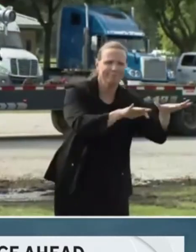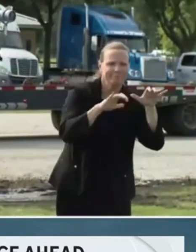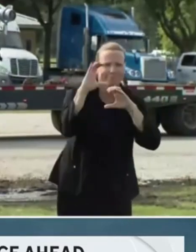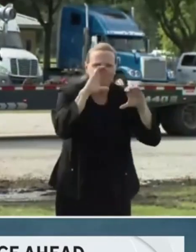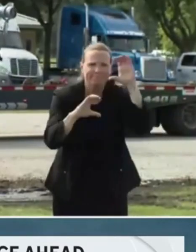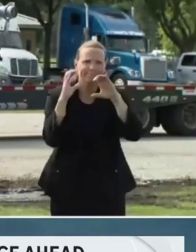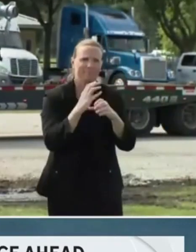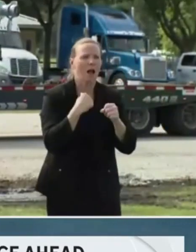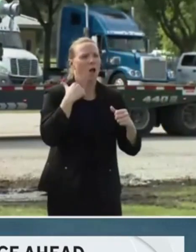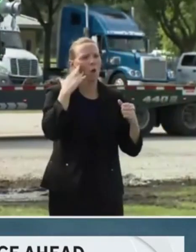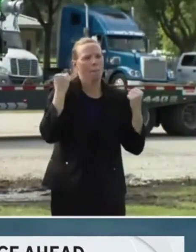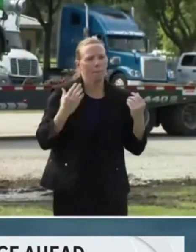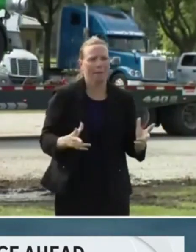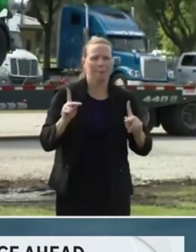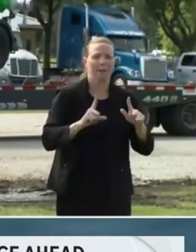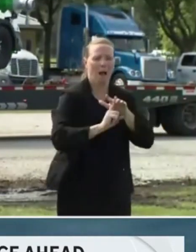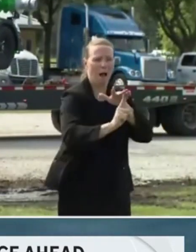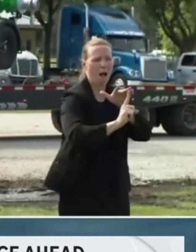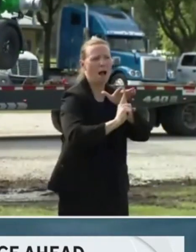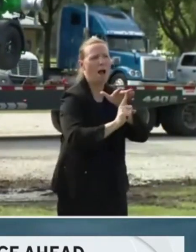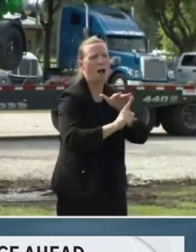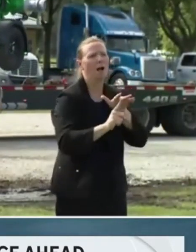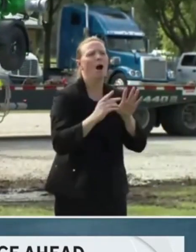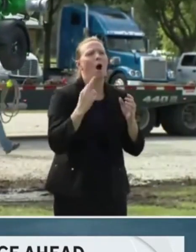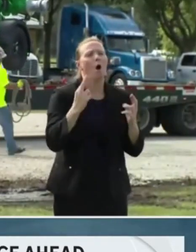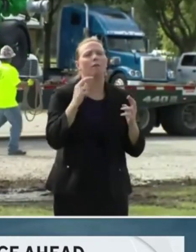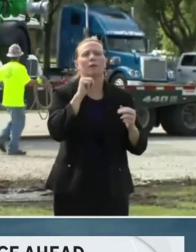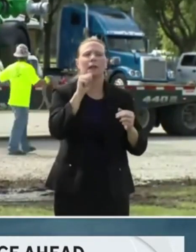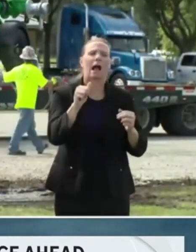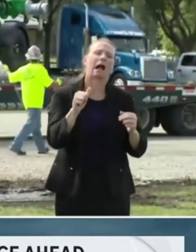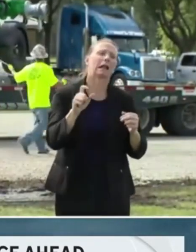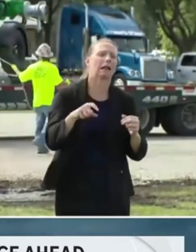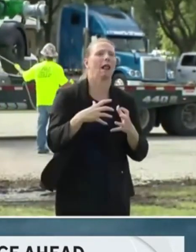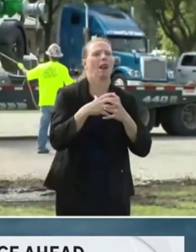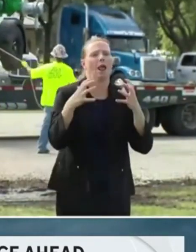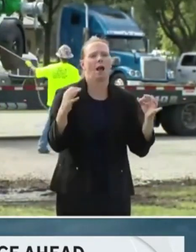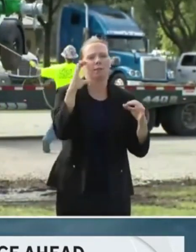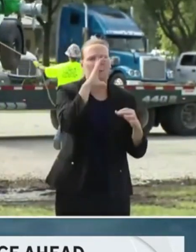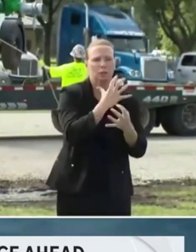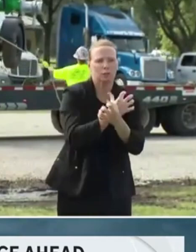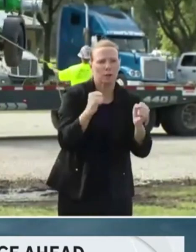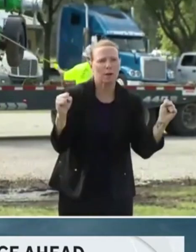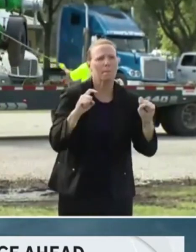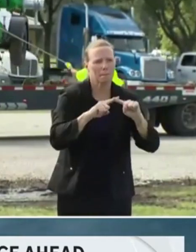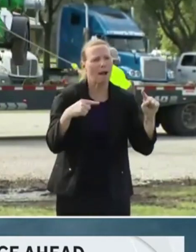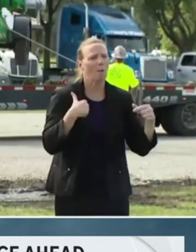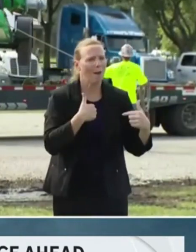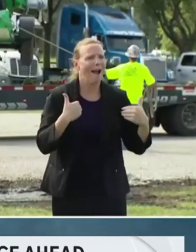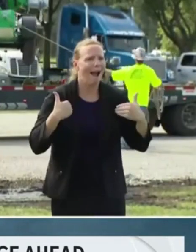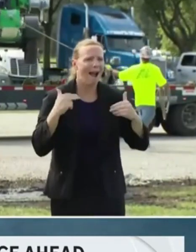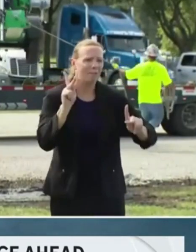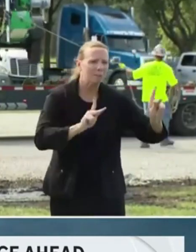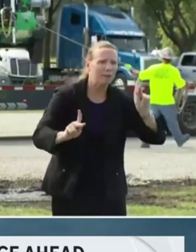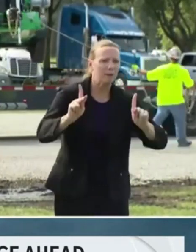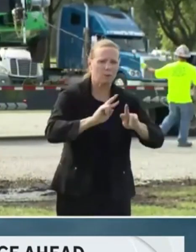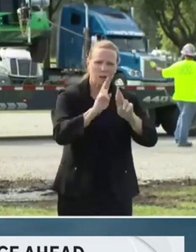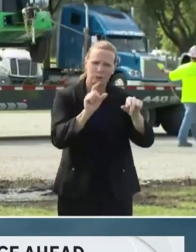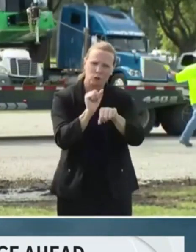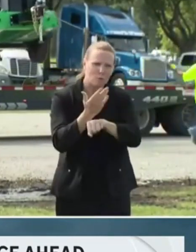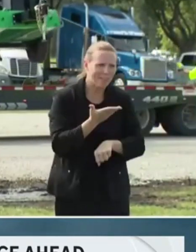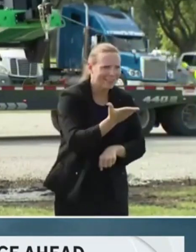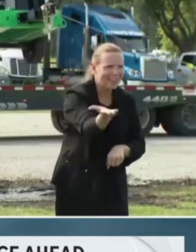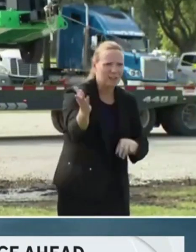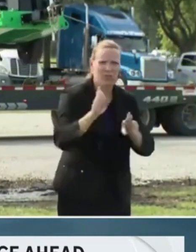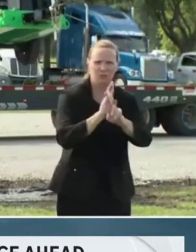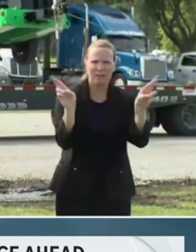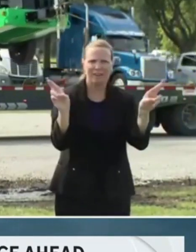left, and hopefully there's not a need for a lot of rescues, but those personnel will be there if they need. We have 5,000